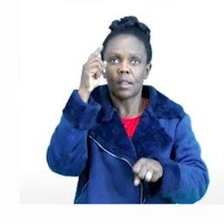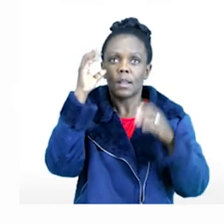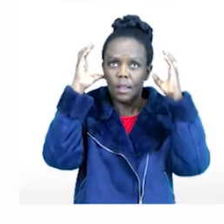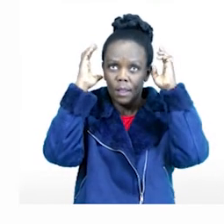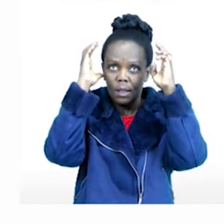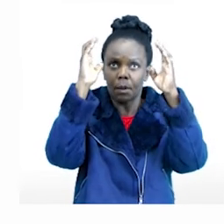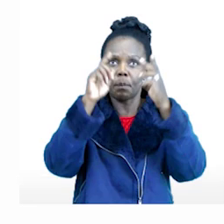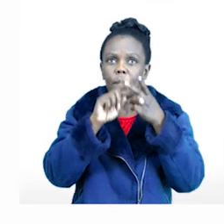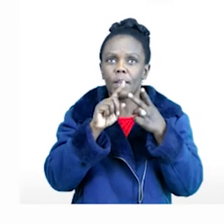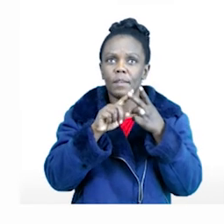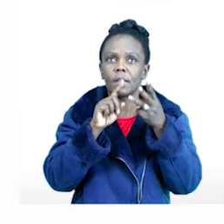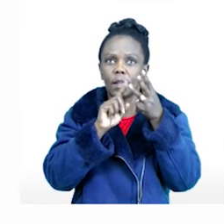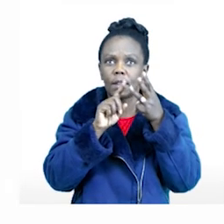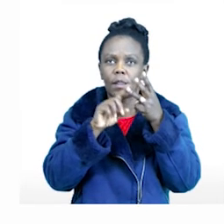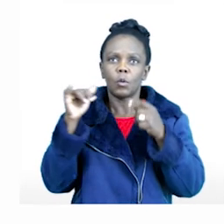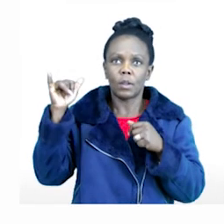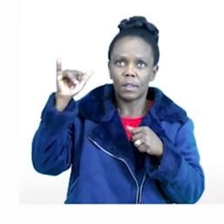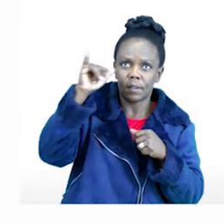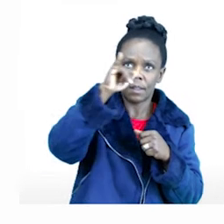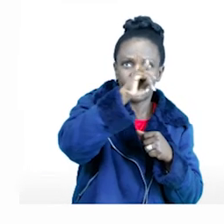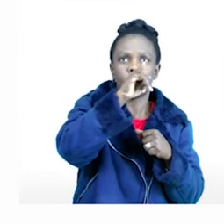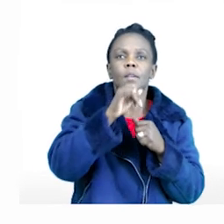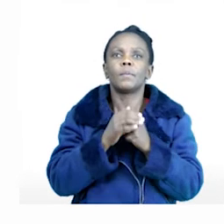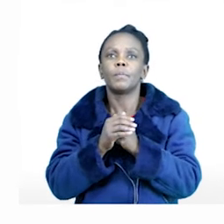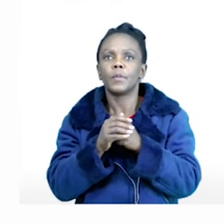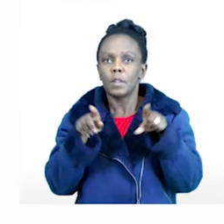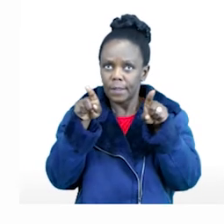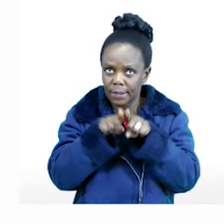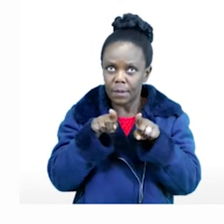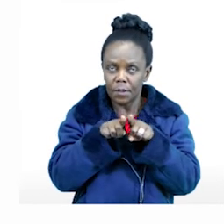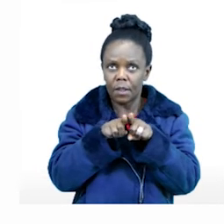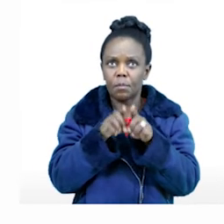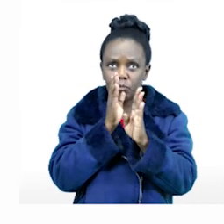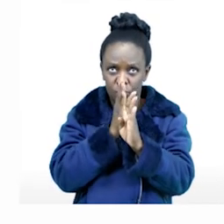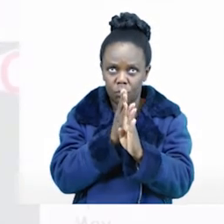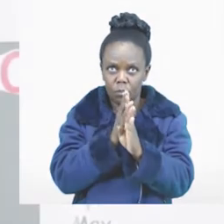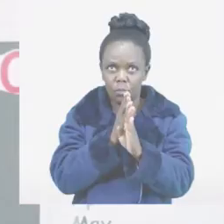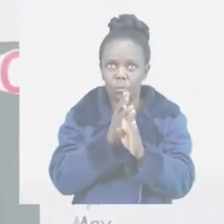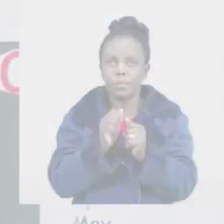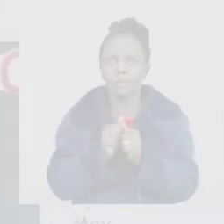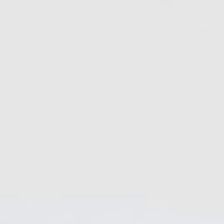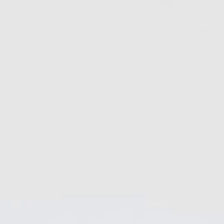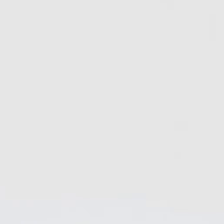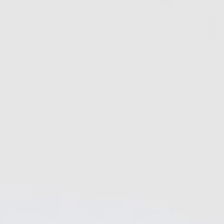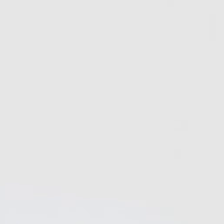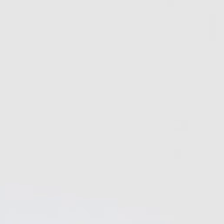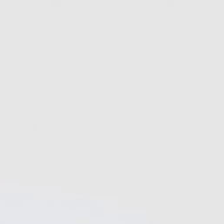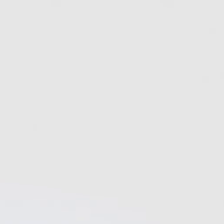neatly and make sure that you are coloring the correct types of transport. Enjoy yourself.